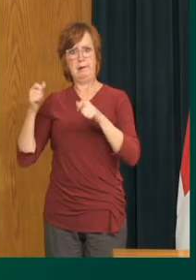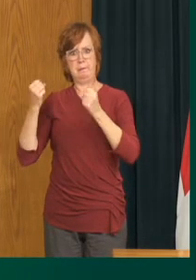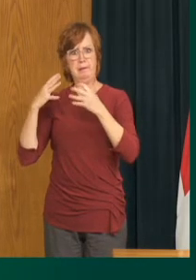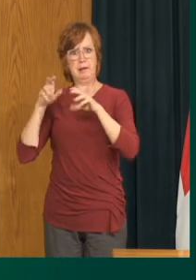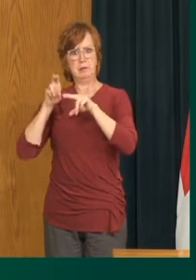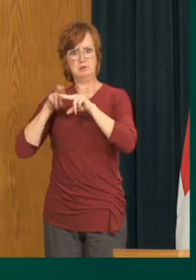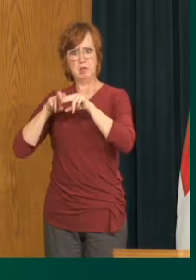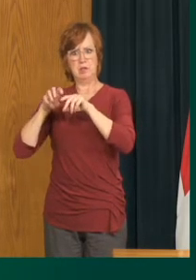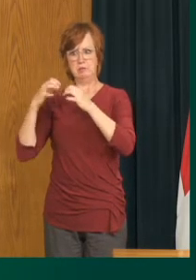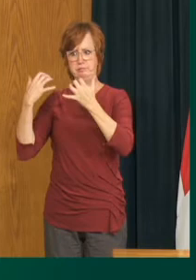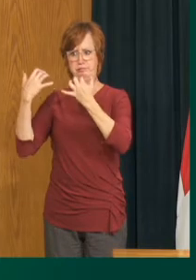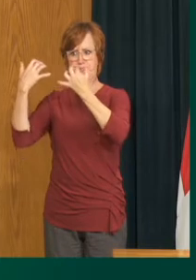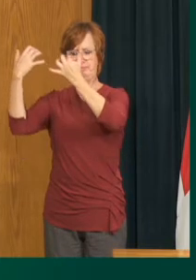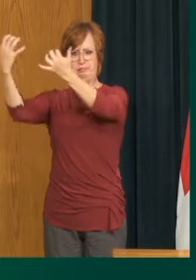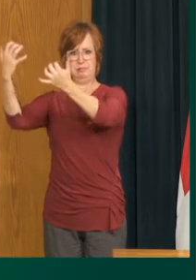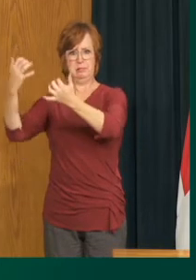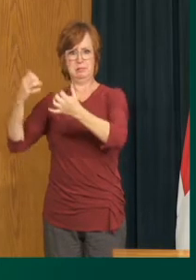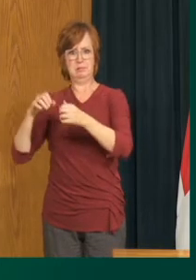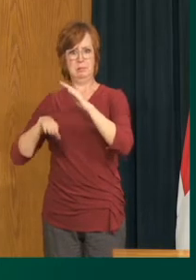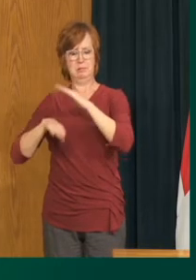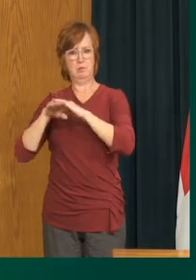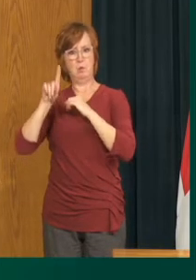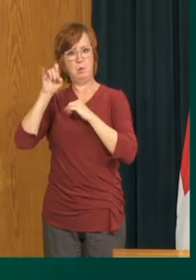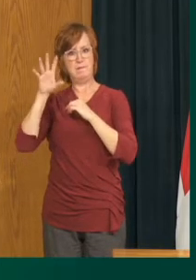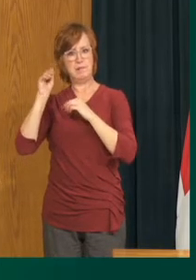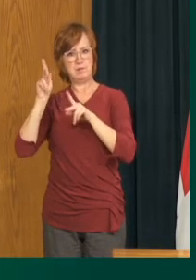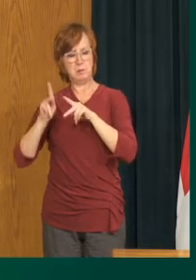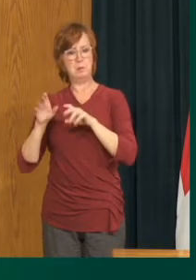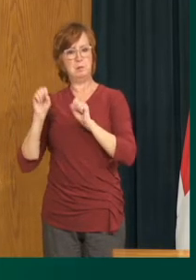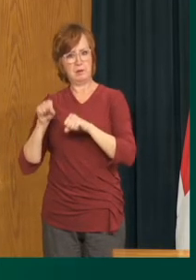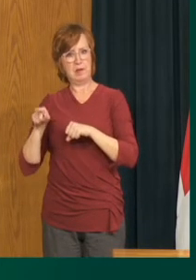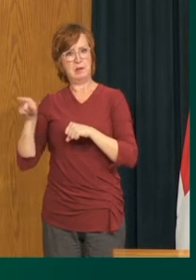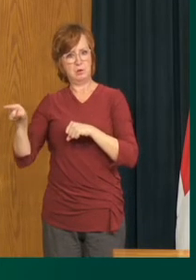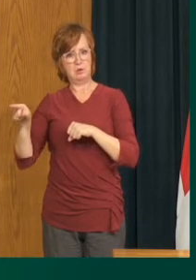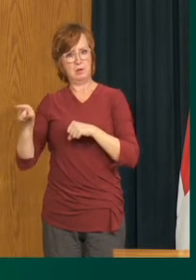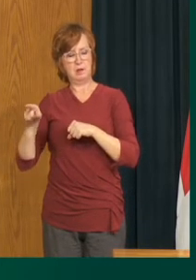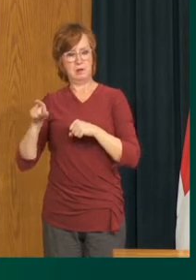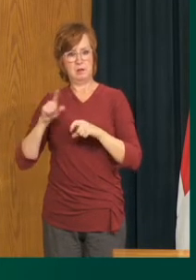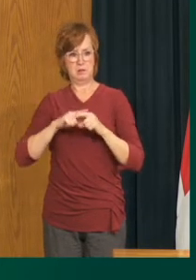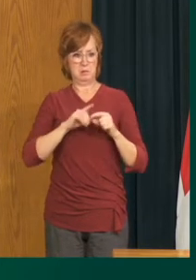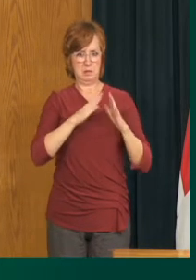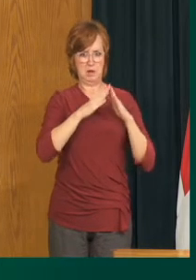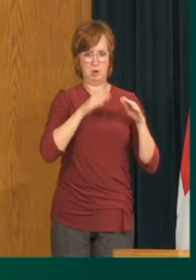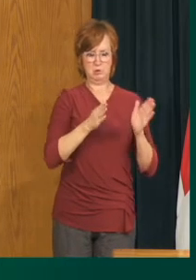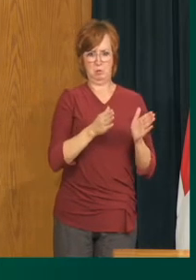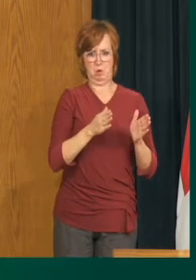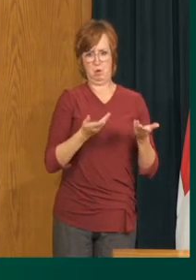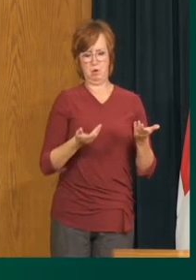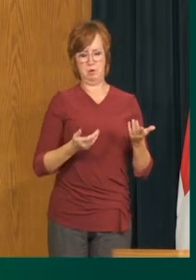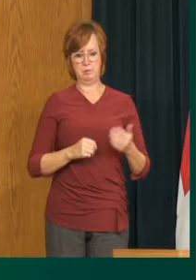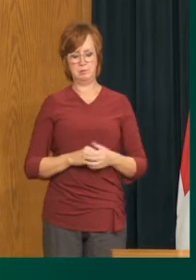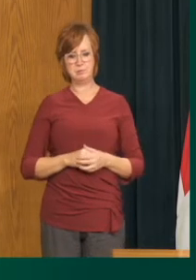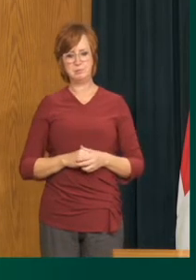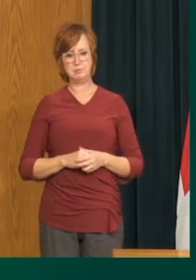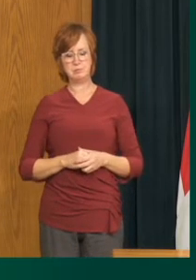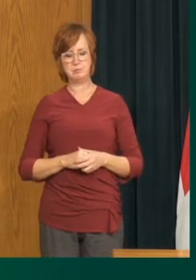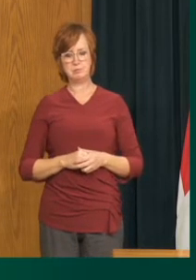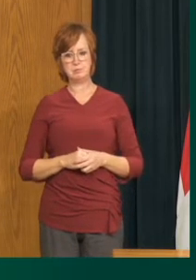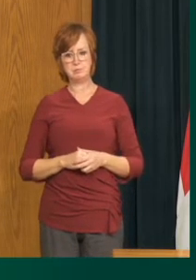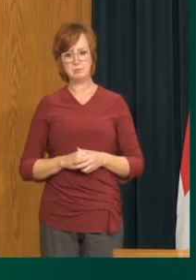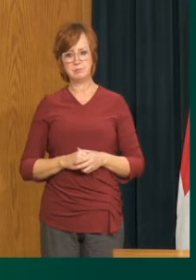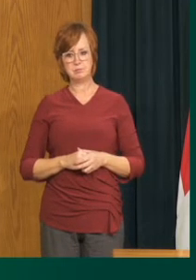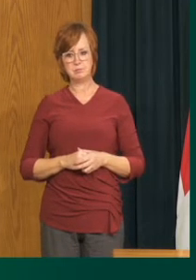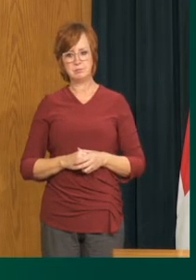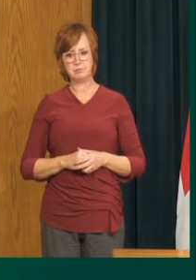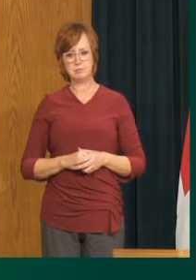what we've seen so far is that has worked very well. And certainly that's something that we can look for about how can we move forward